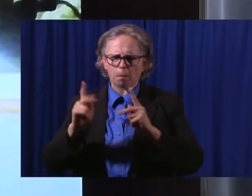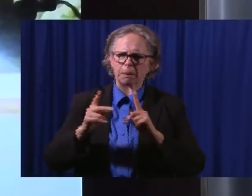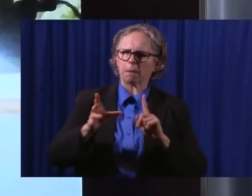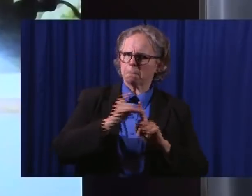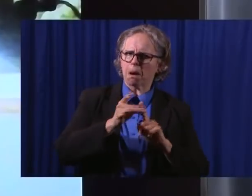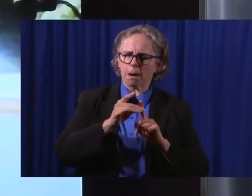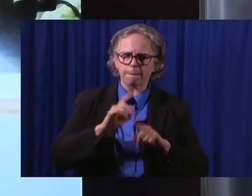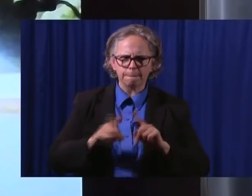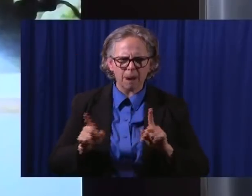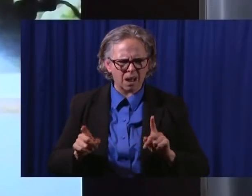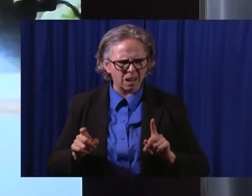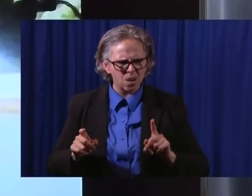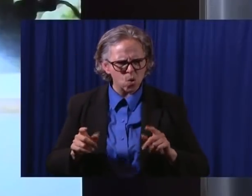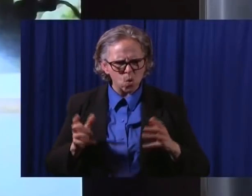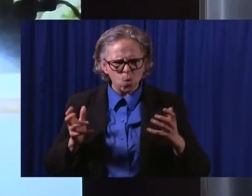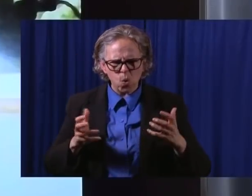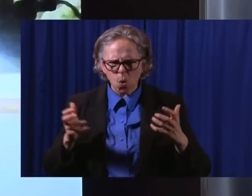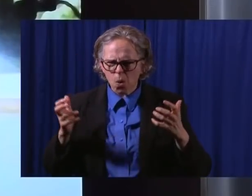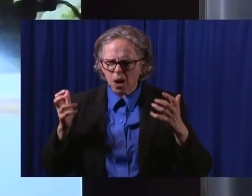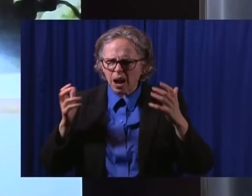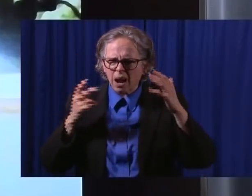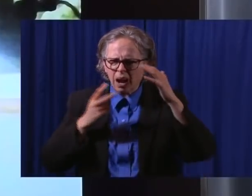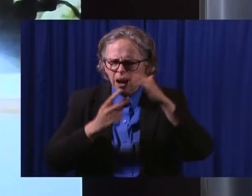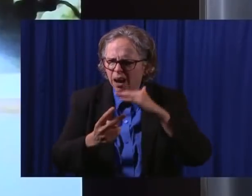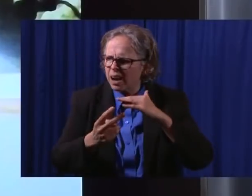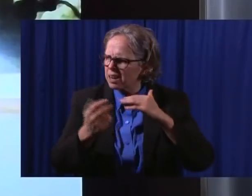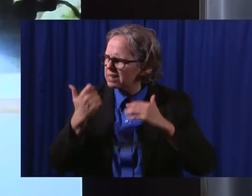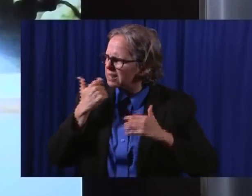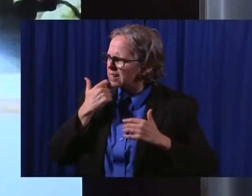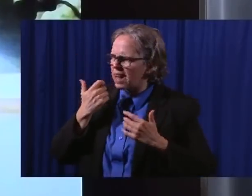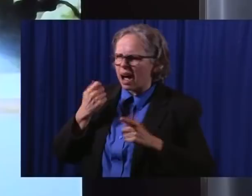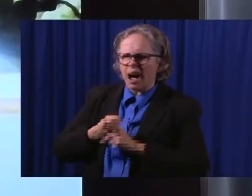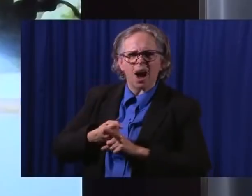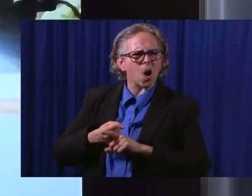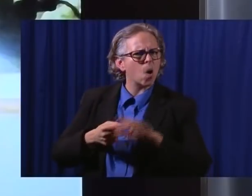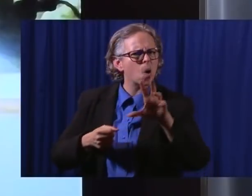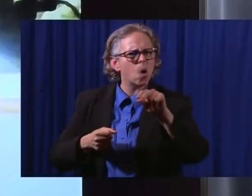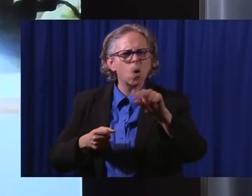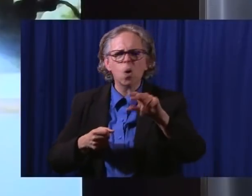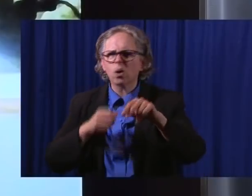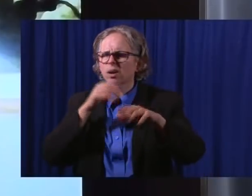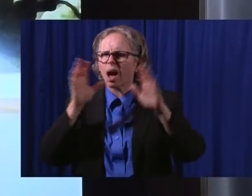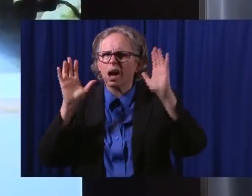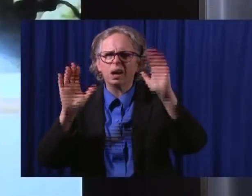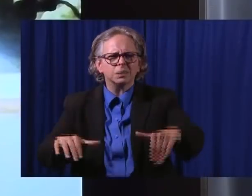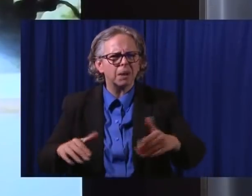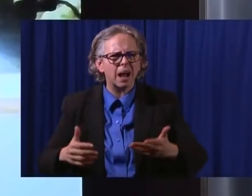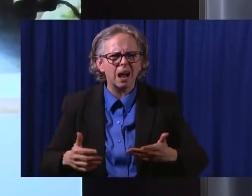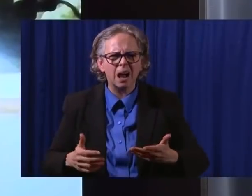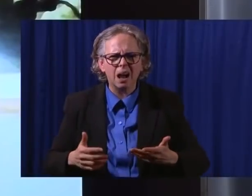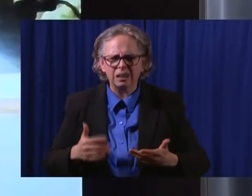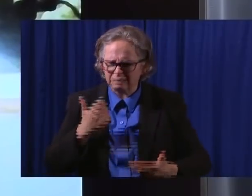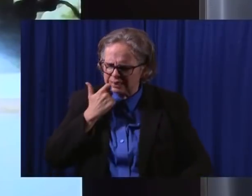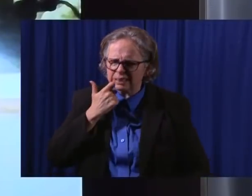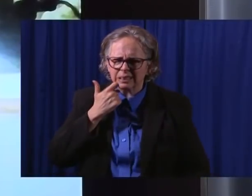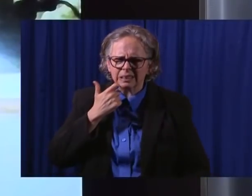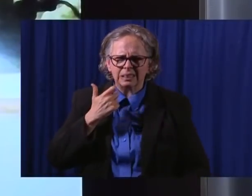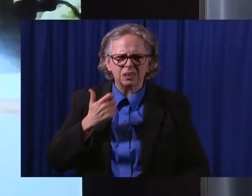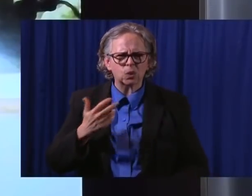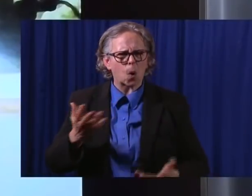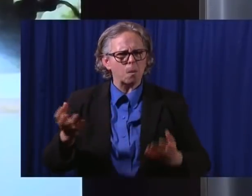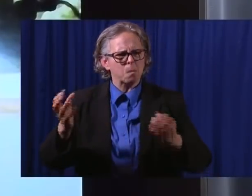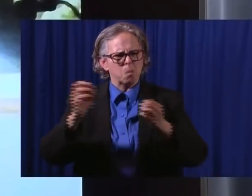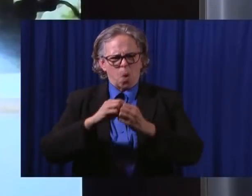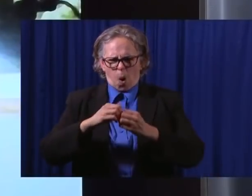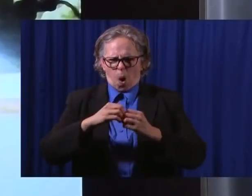hoping for or could be explained by simply the testing alone. We have more cases, we have more people seeking medical care, and more